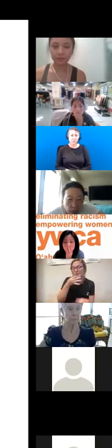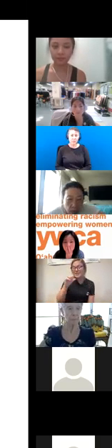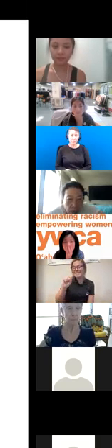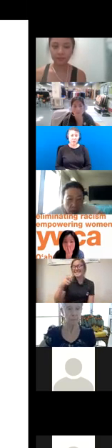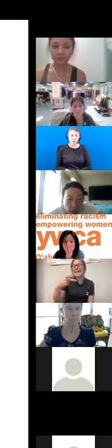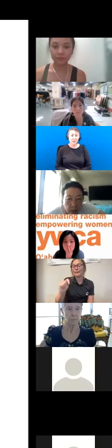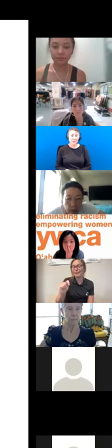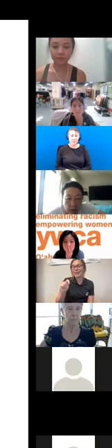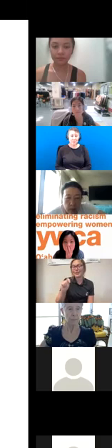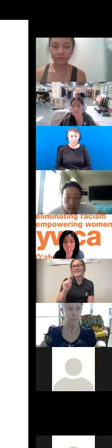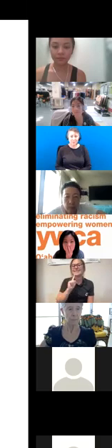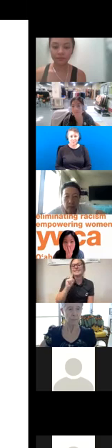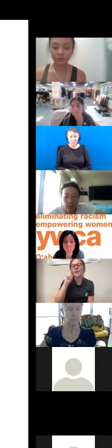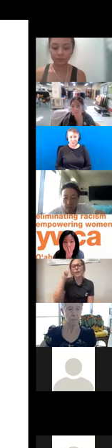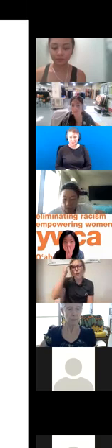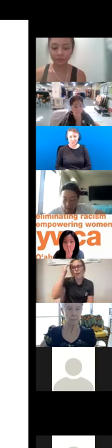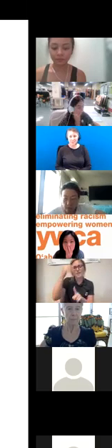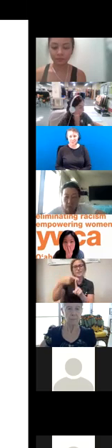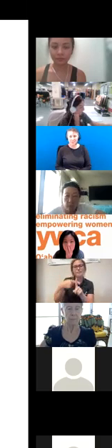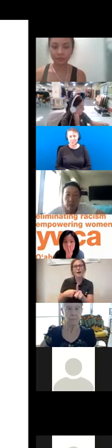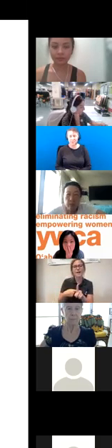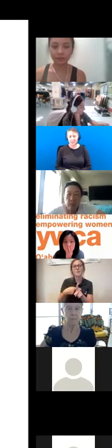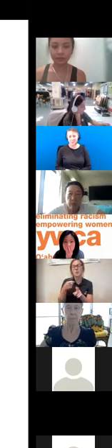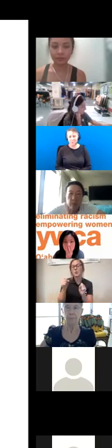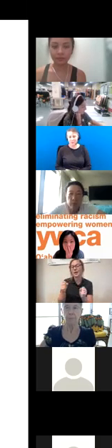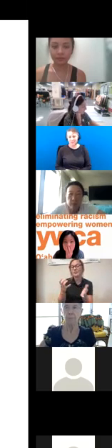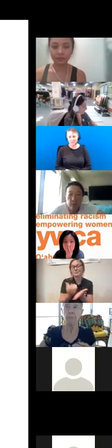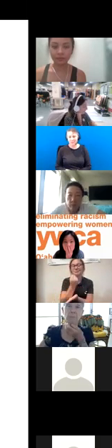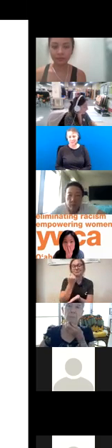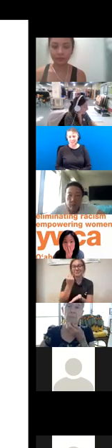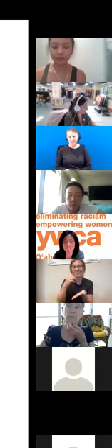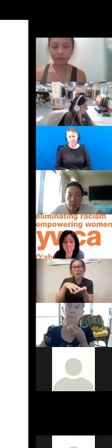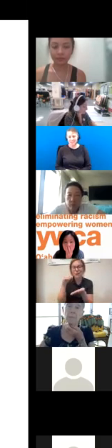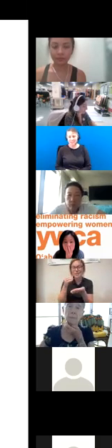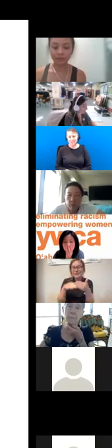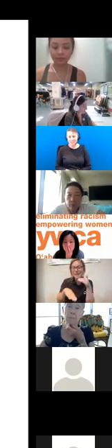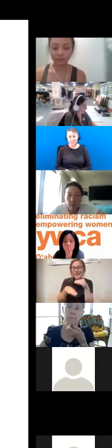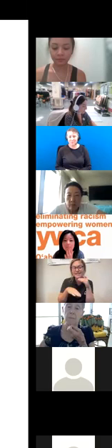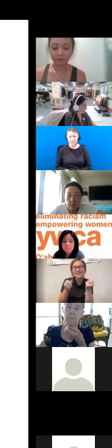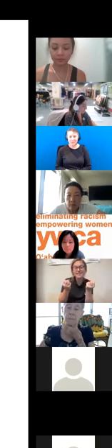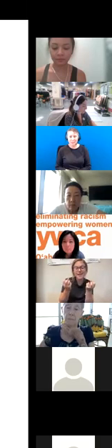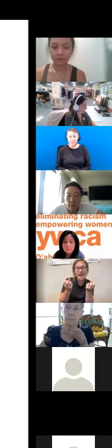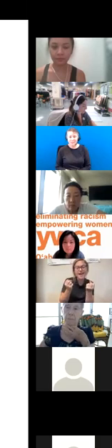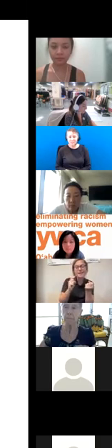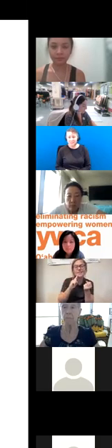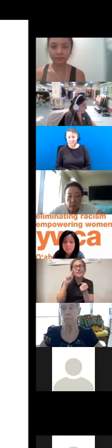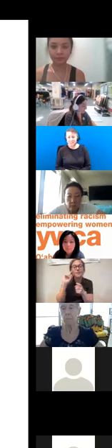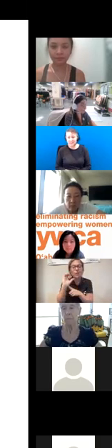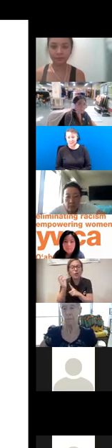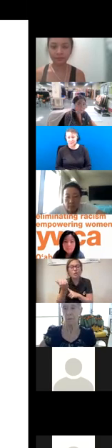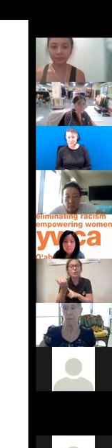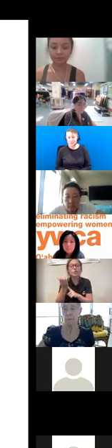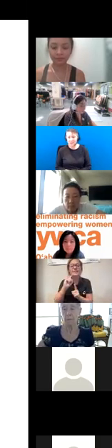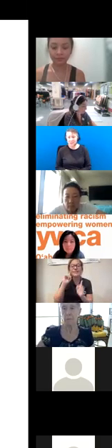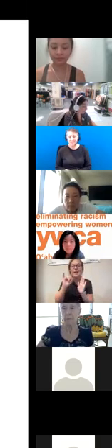And just to let you know, coming up soon is September, which is Deaf Awareness Month. And so you can maybe learn some basic